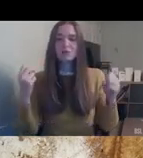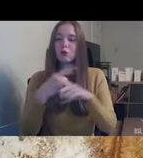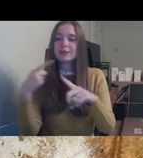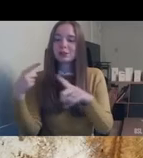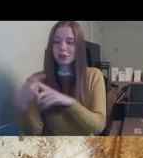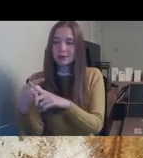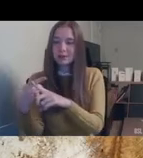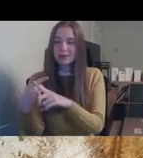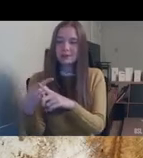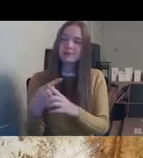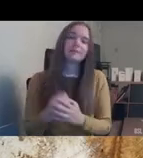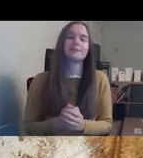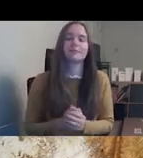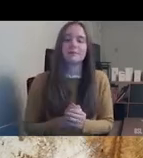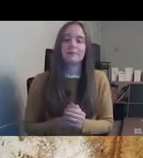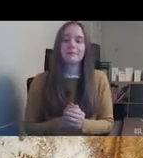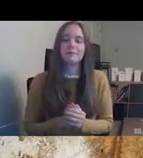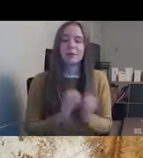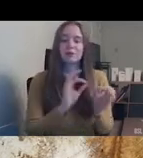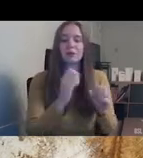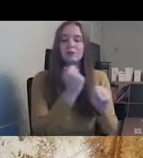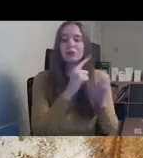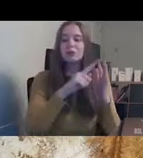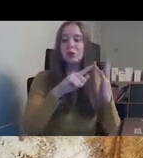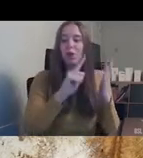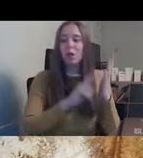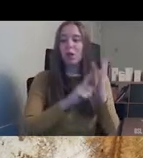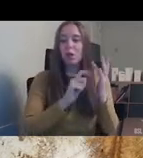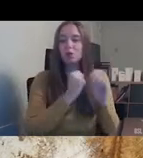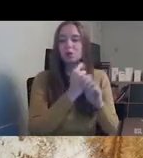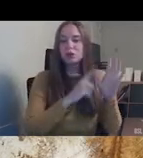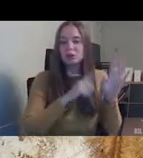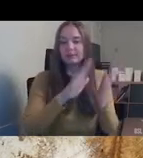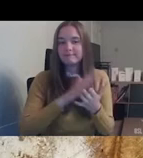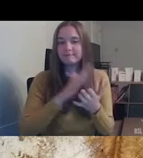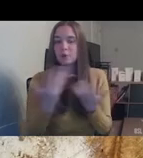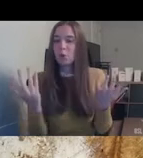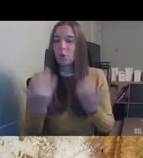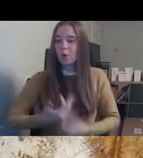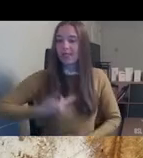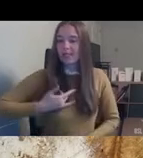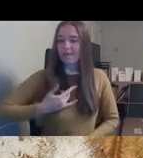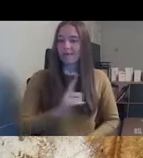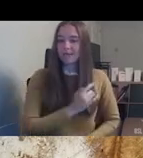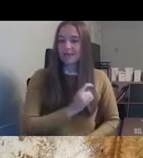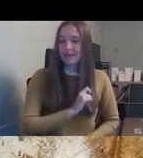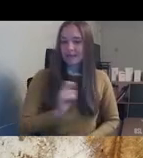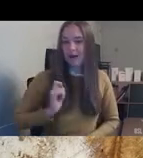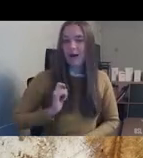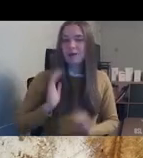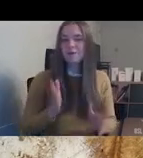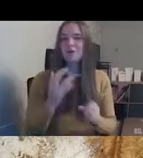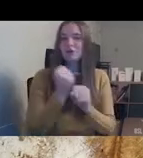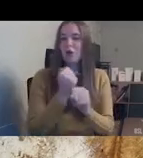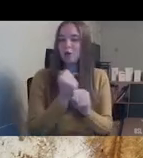transposed over geology. Where we live in Kenya, it's highly geological. In many respects, there